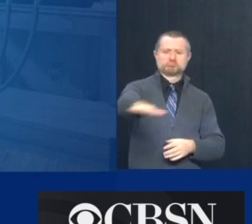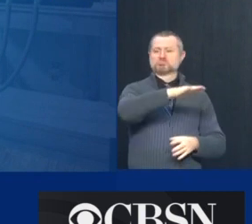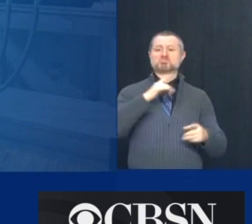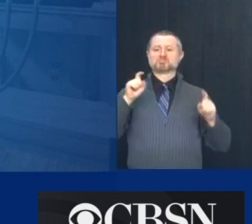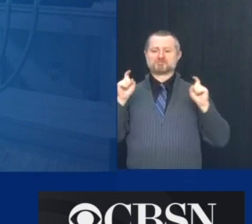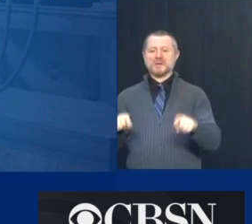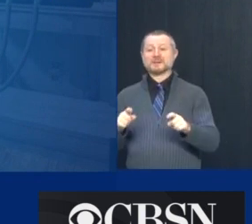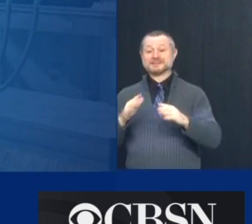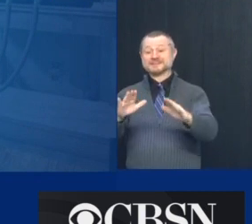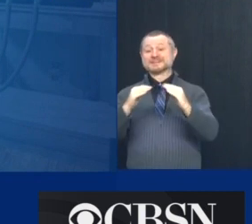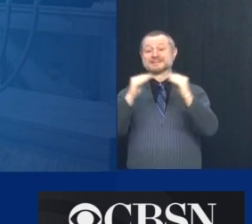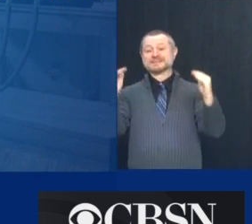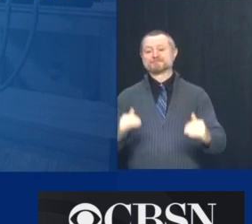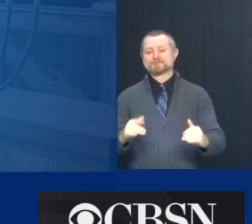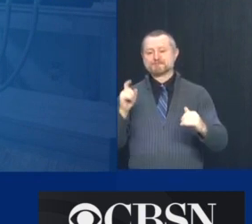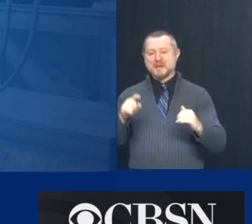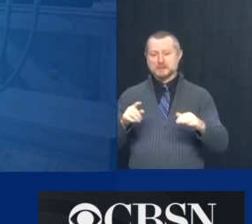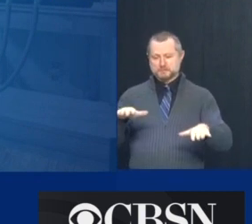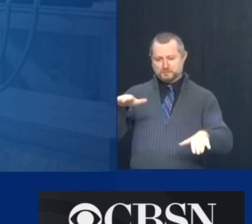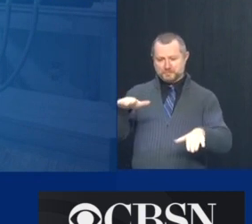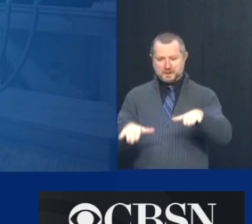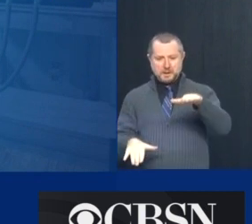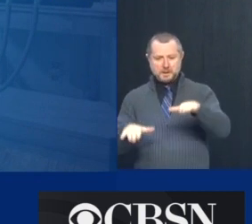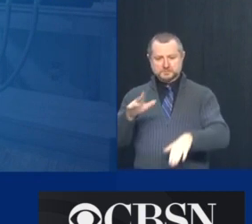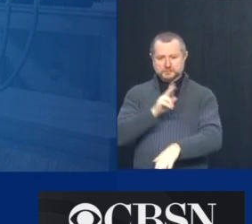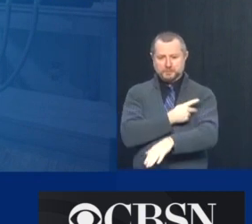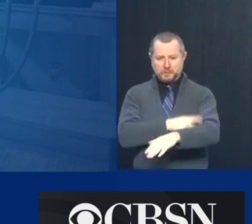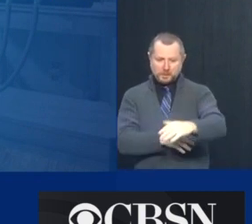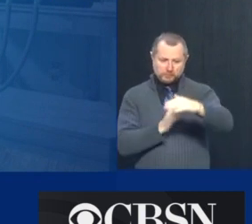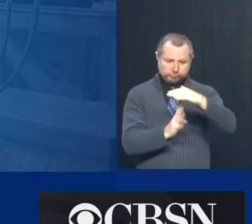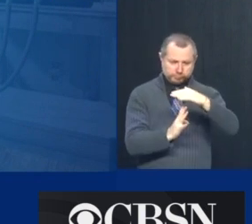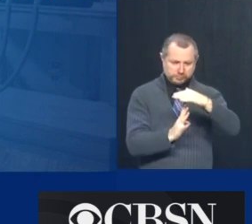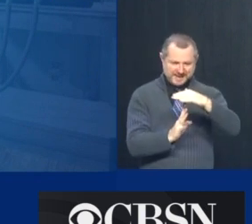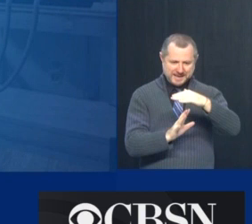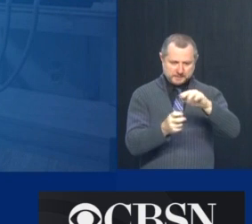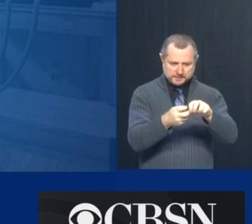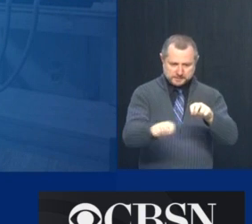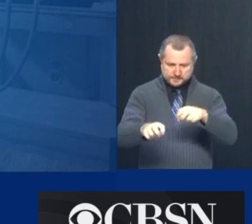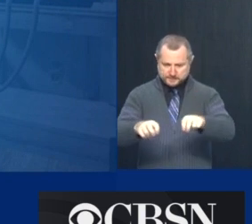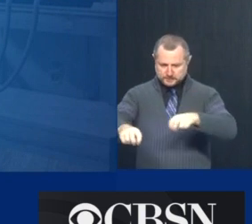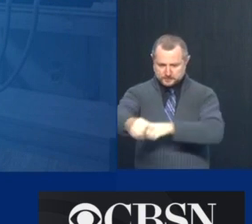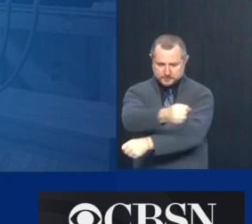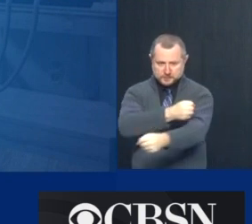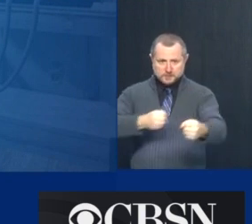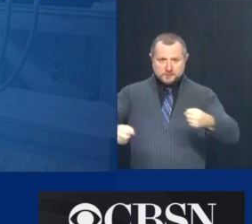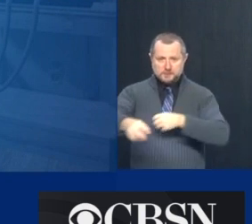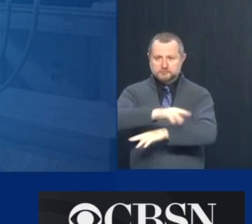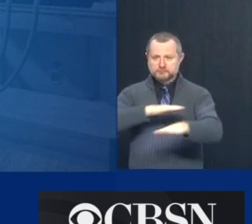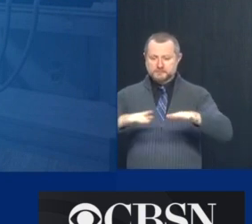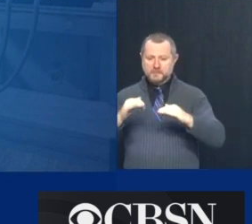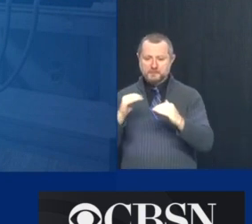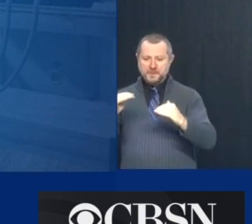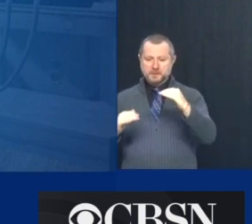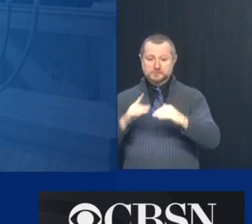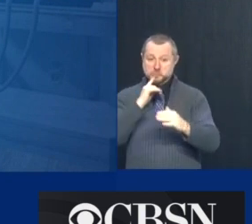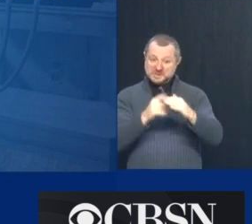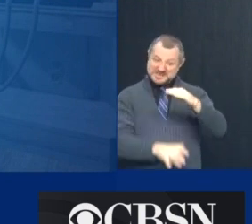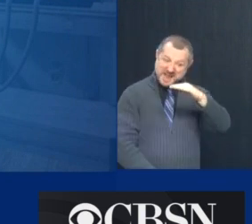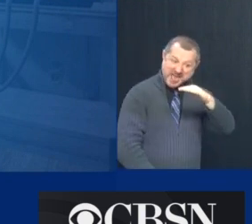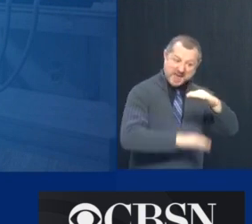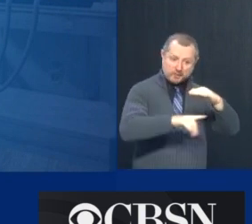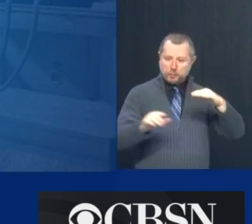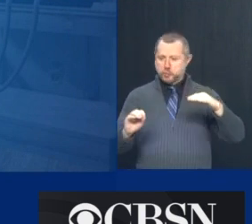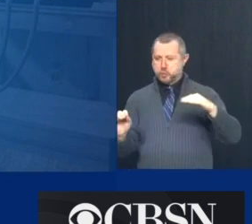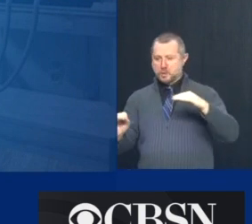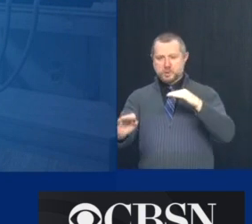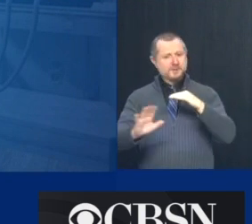system. They balance patient load. So you distribute the patients among